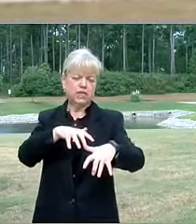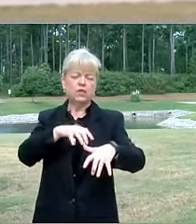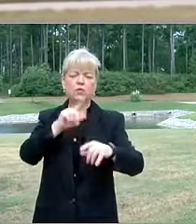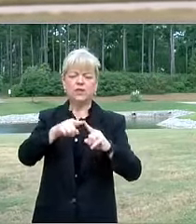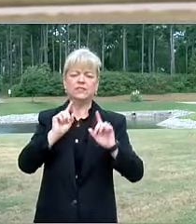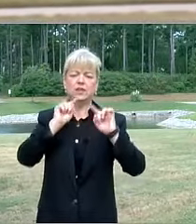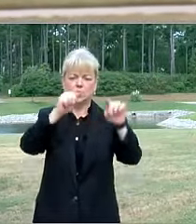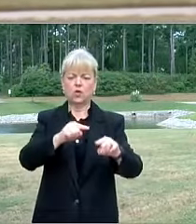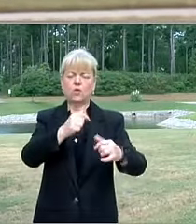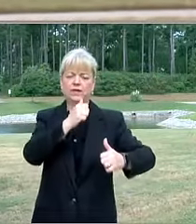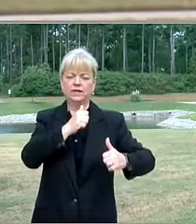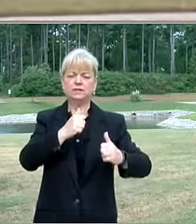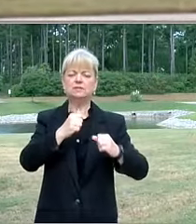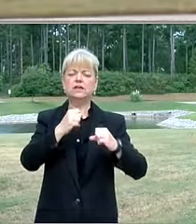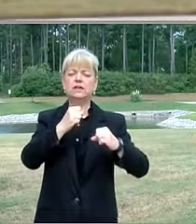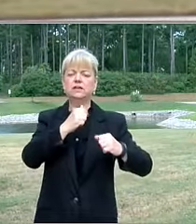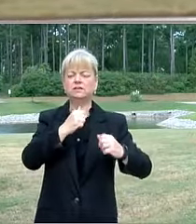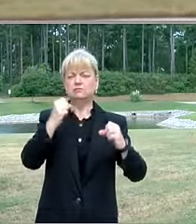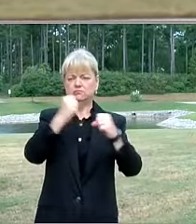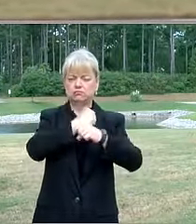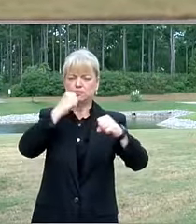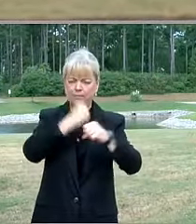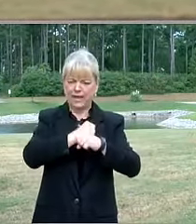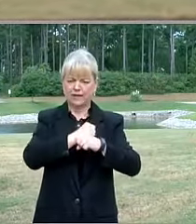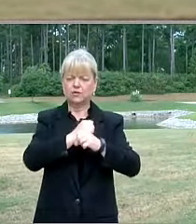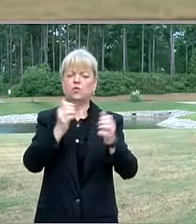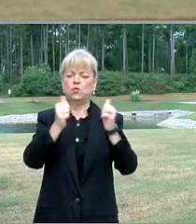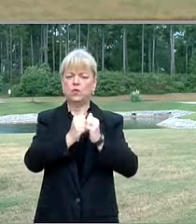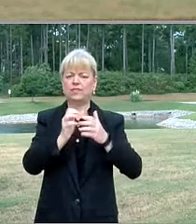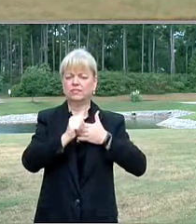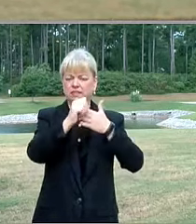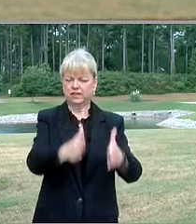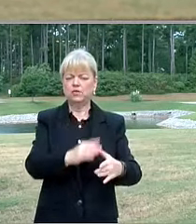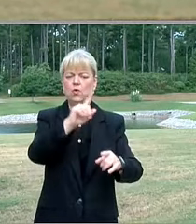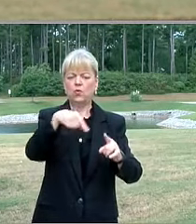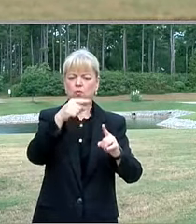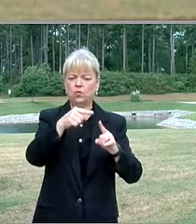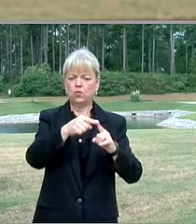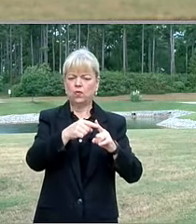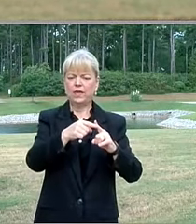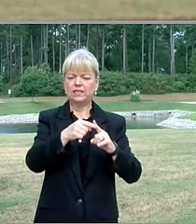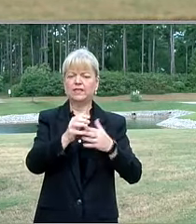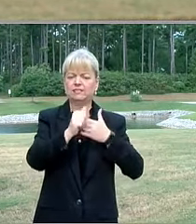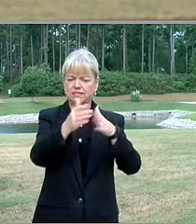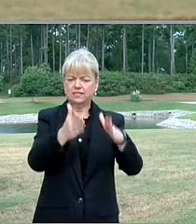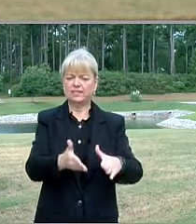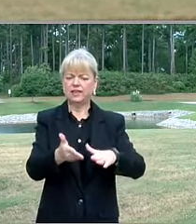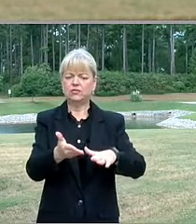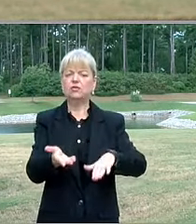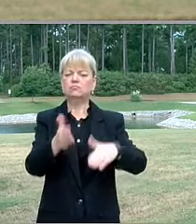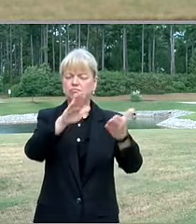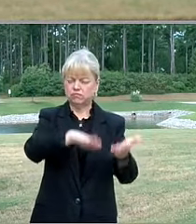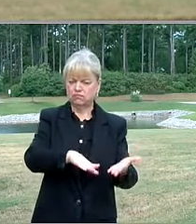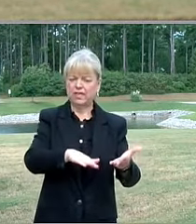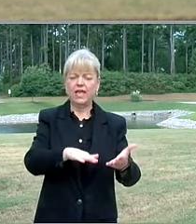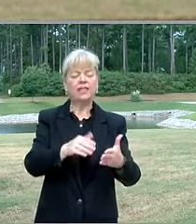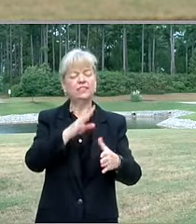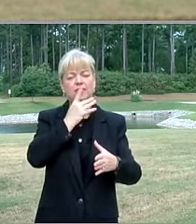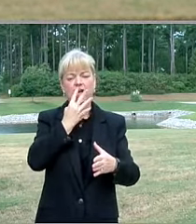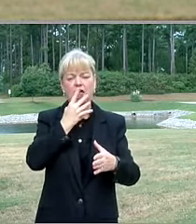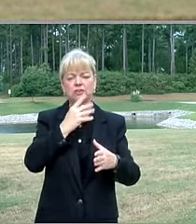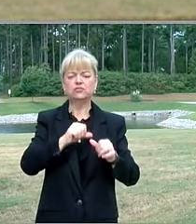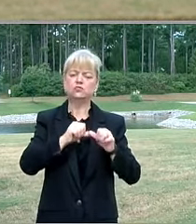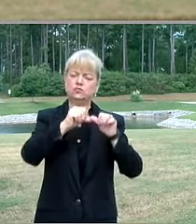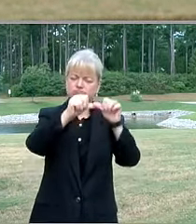battle at the side of their commander. Even when the commander fell, the colors were carried forward. Although all others within